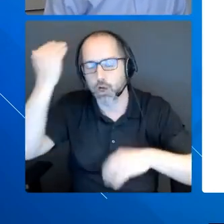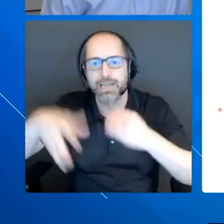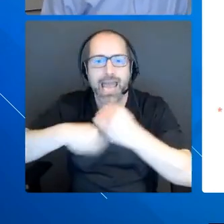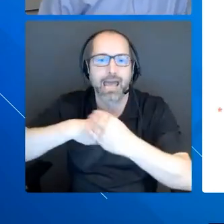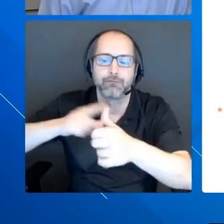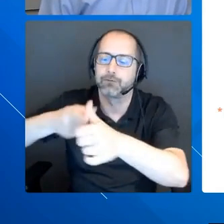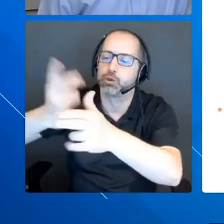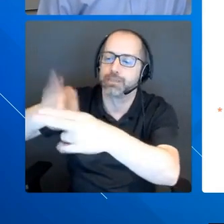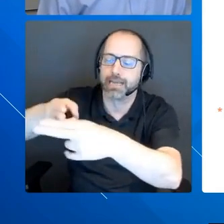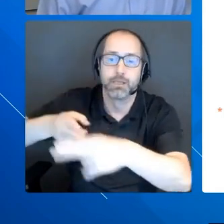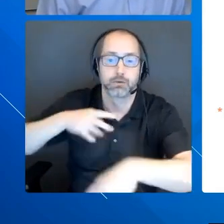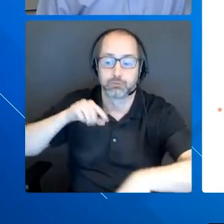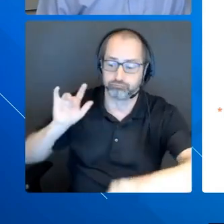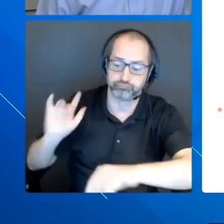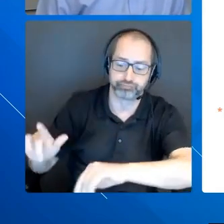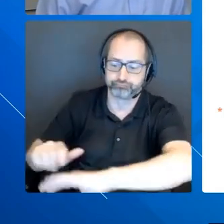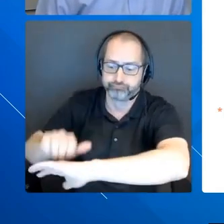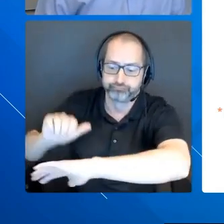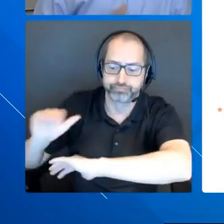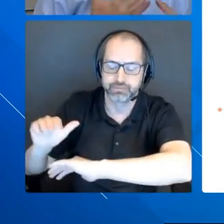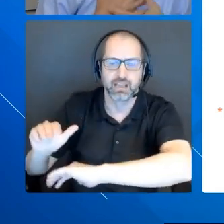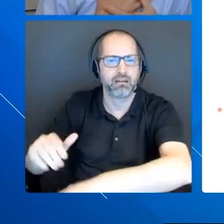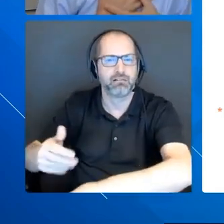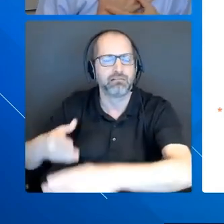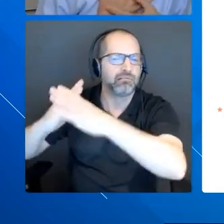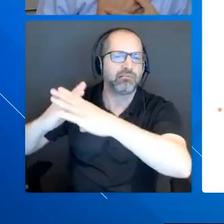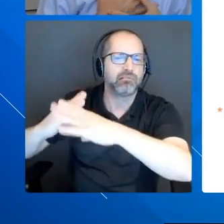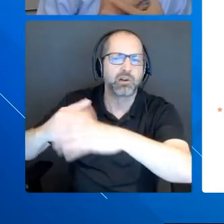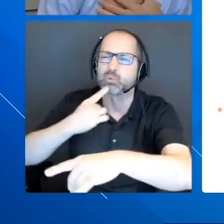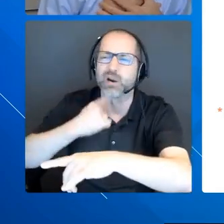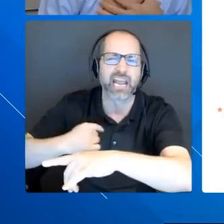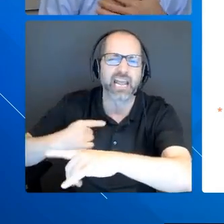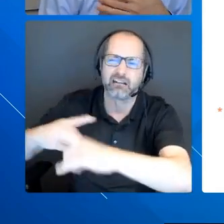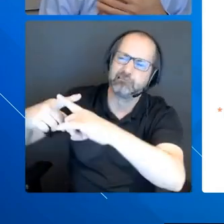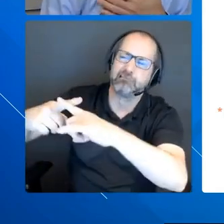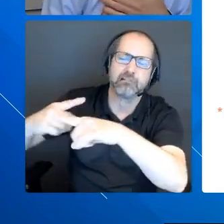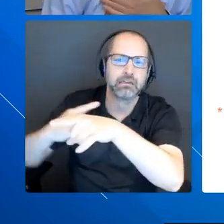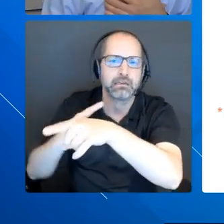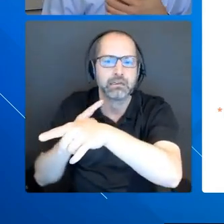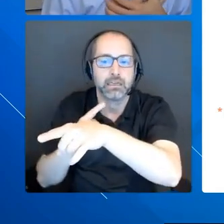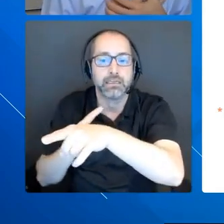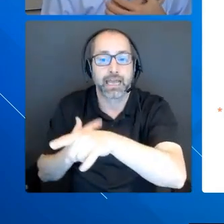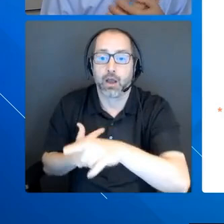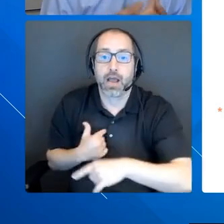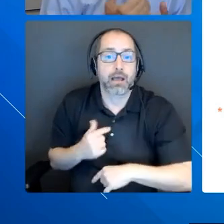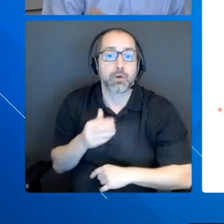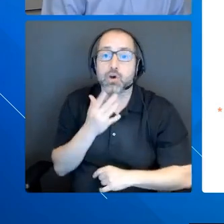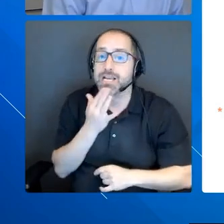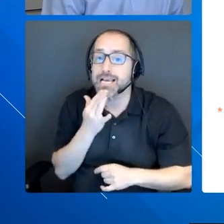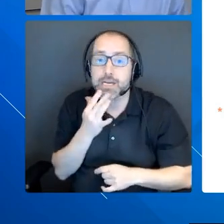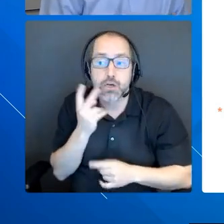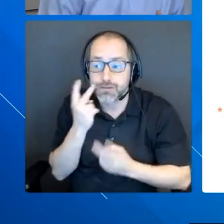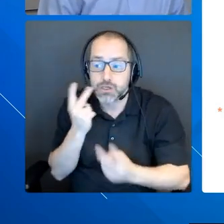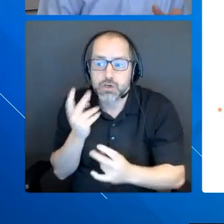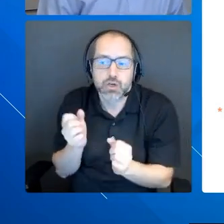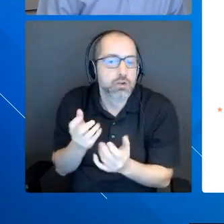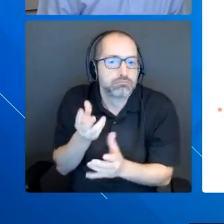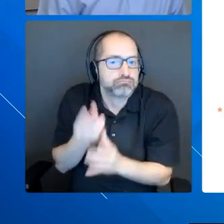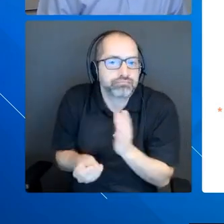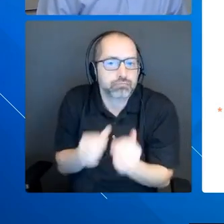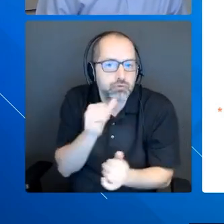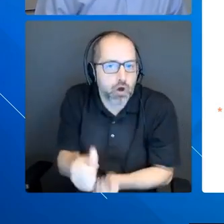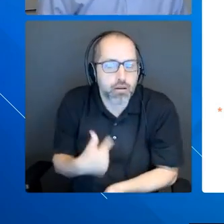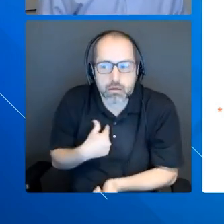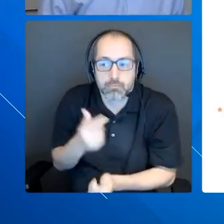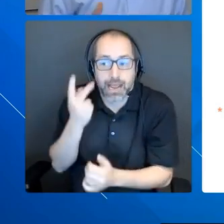submit, the border changes to red. Now I'm lucky, personally, me, Stephen, I'm not color vision deficient, so I can see that border changed